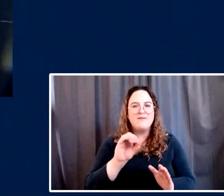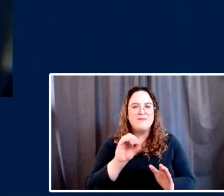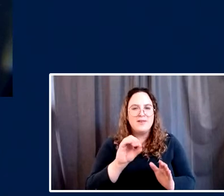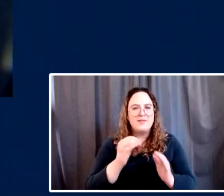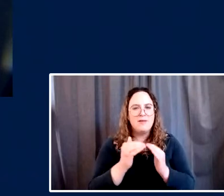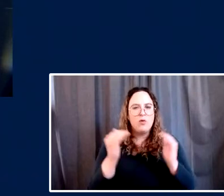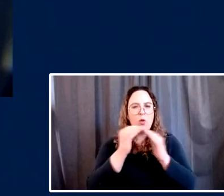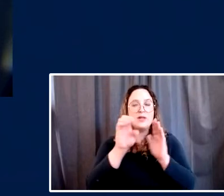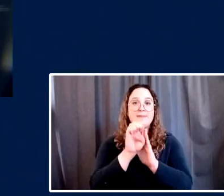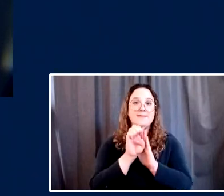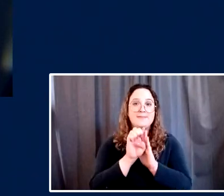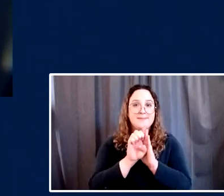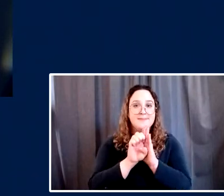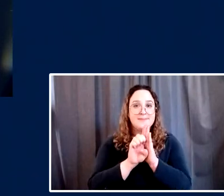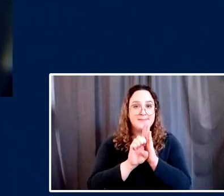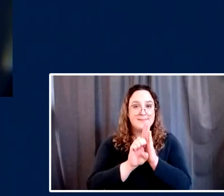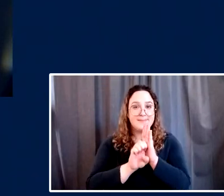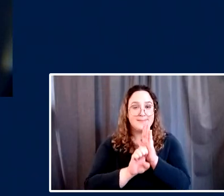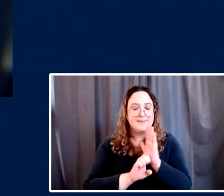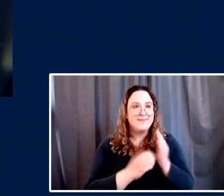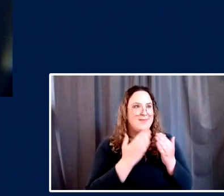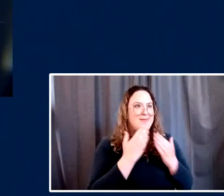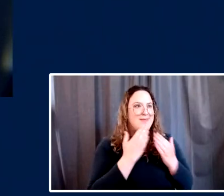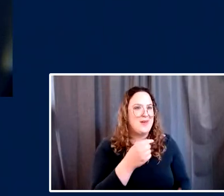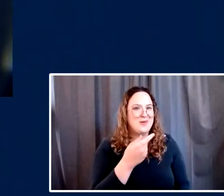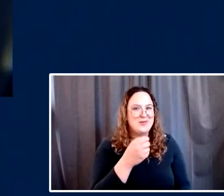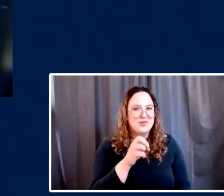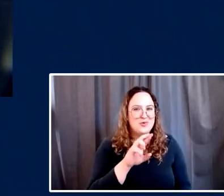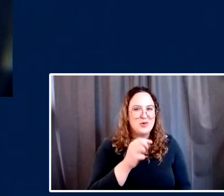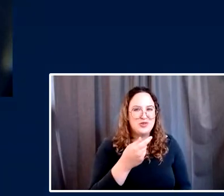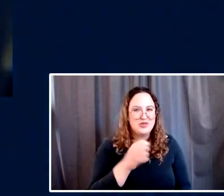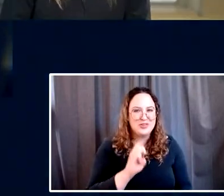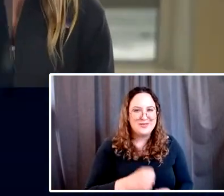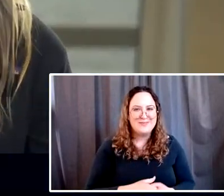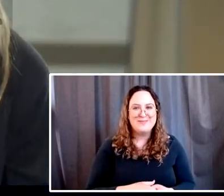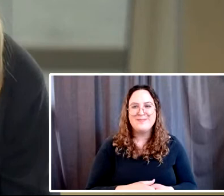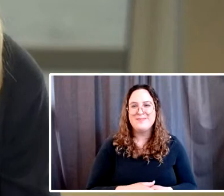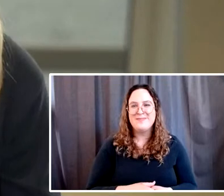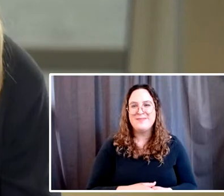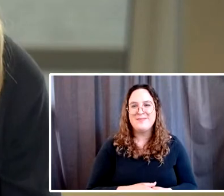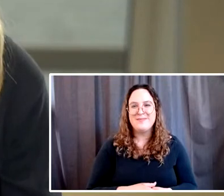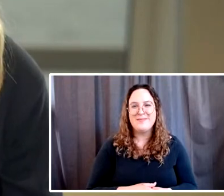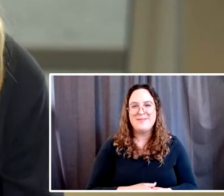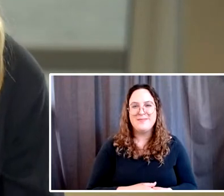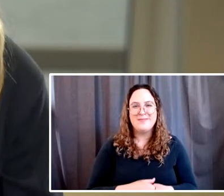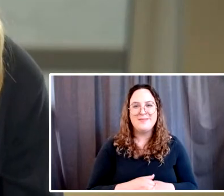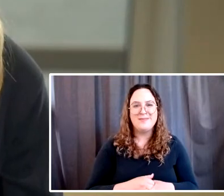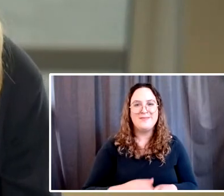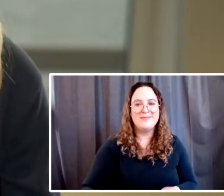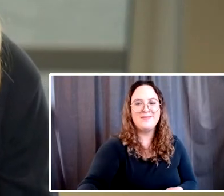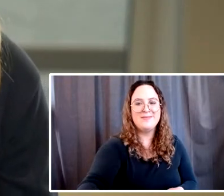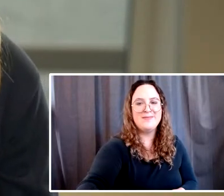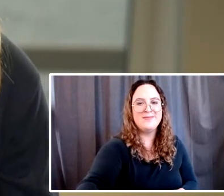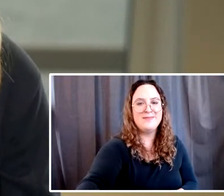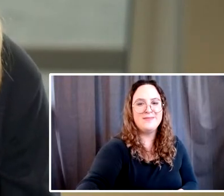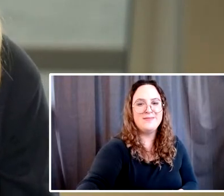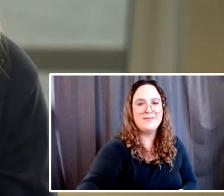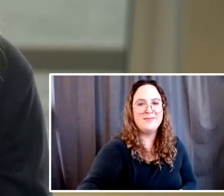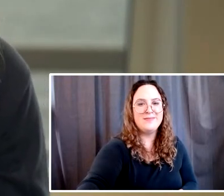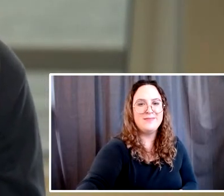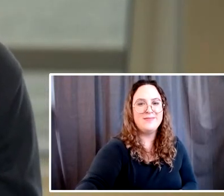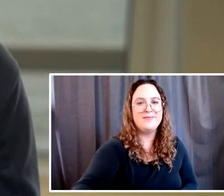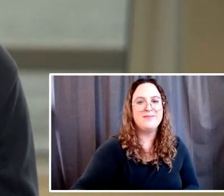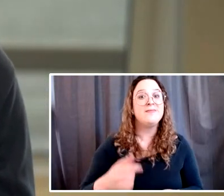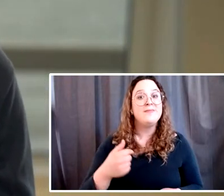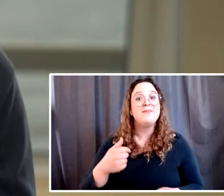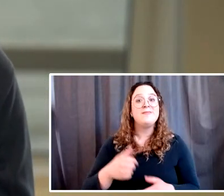George. That reminds me, let's take a look at this animation we made that drains Monterey Bay so